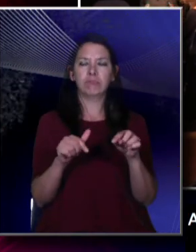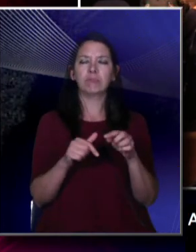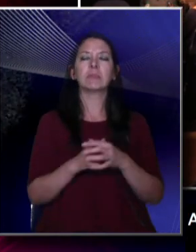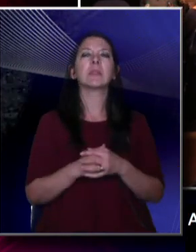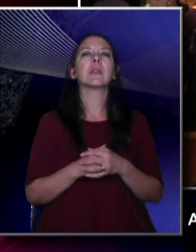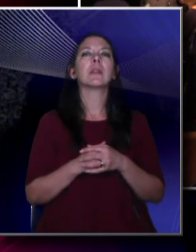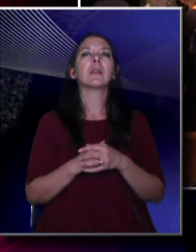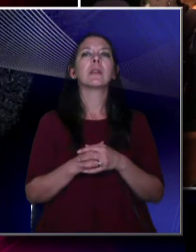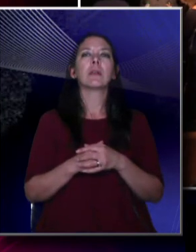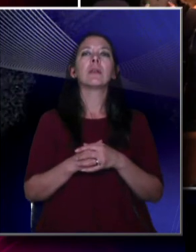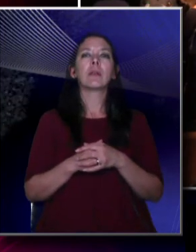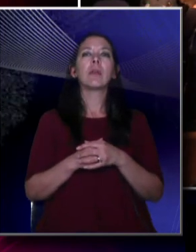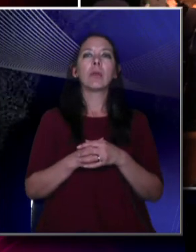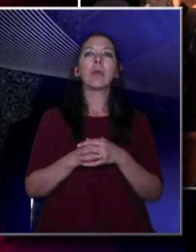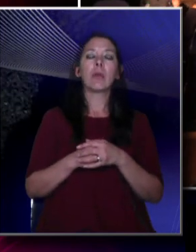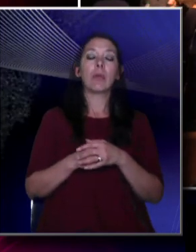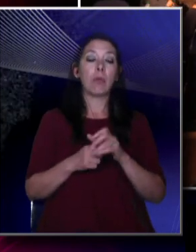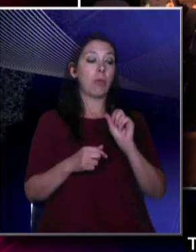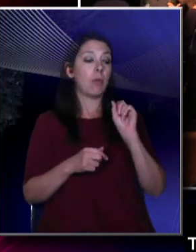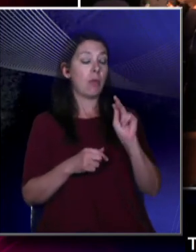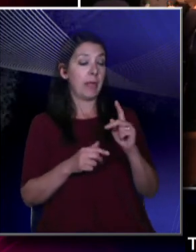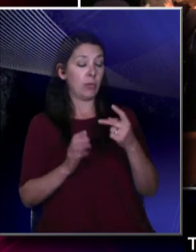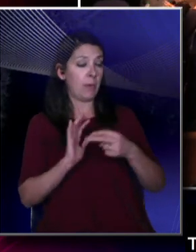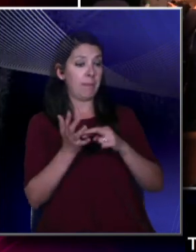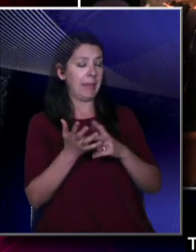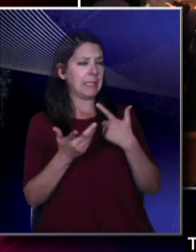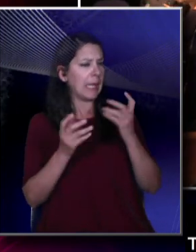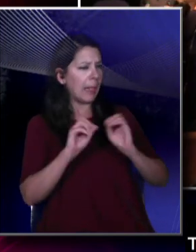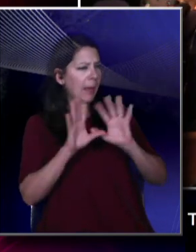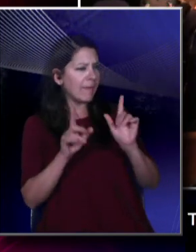Okay, so what I'm hearing, just to clarify, based on